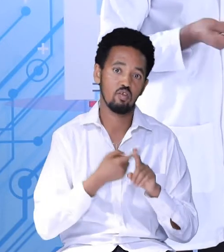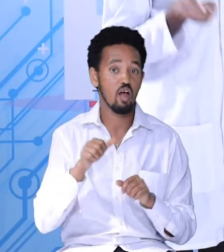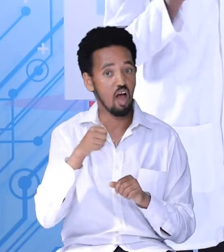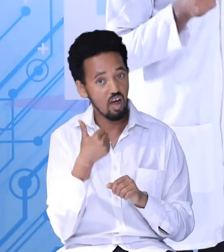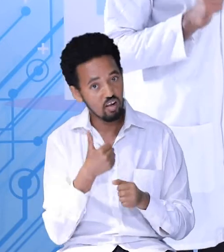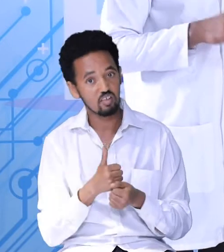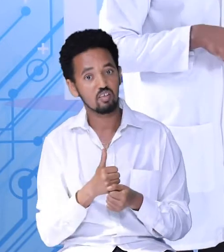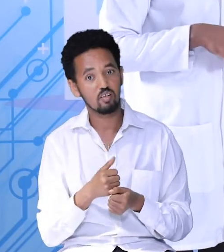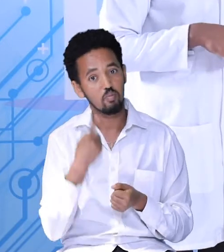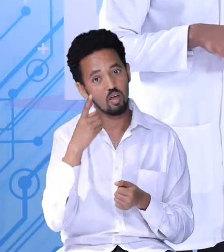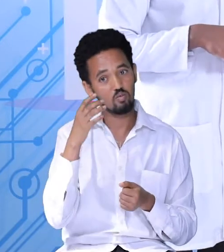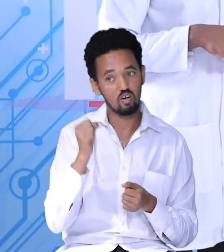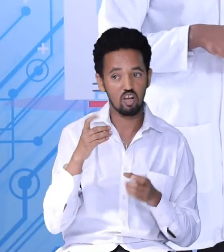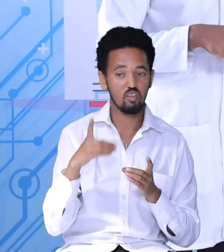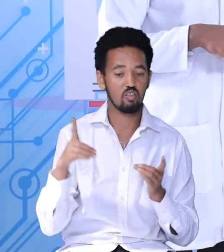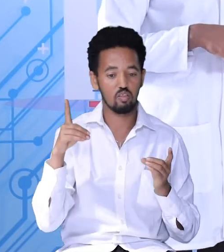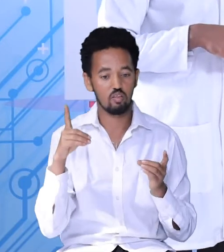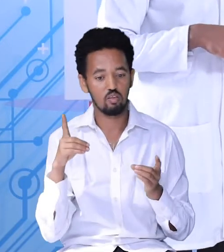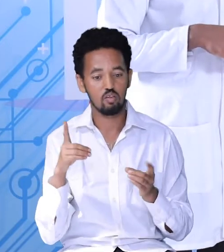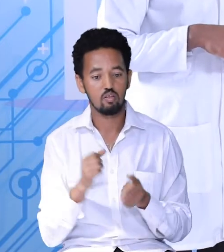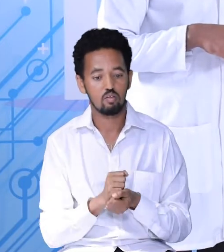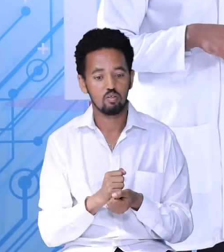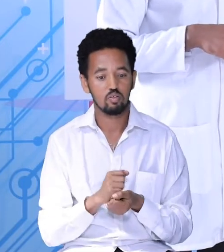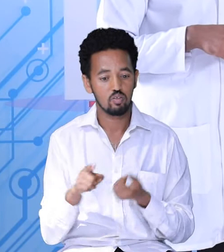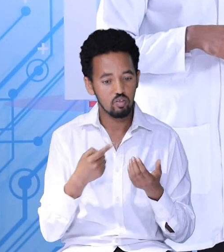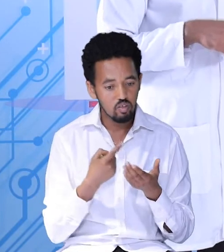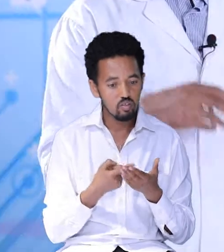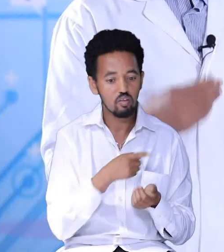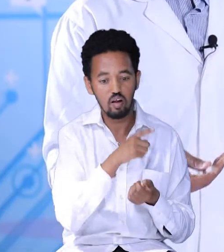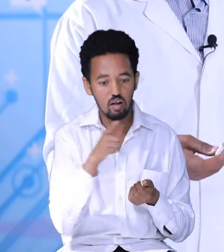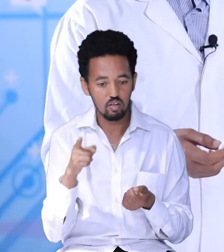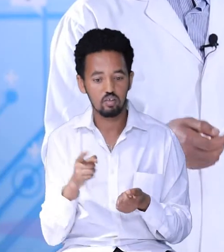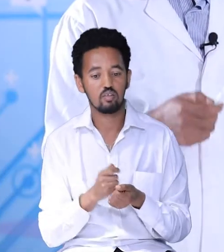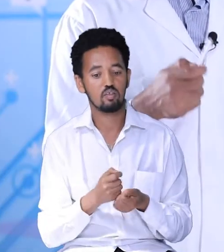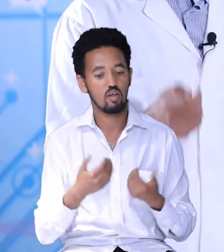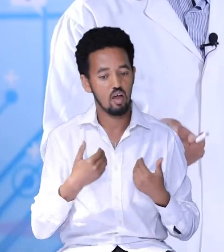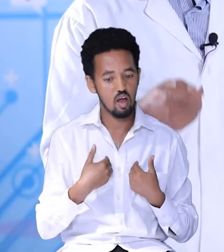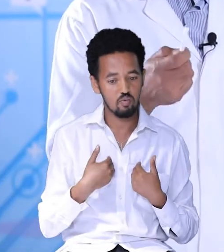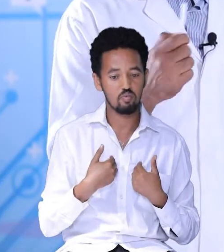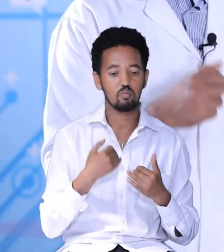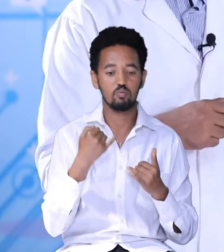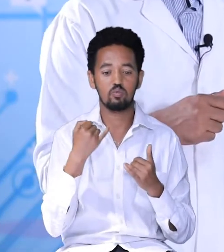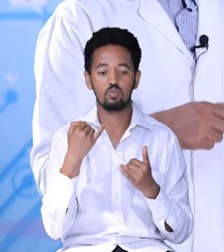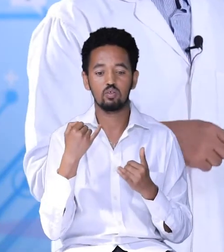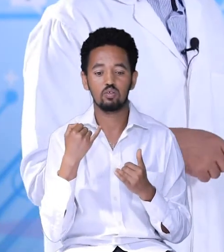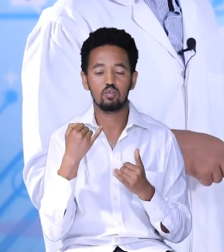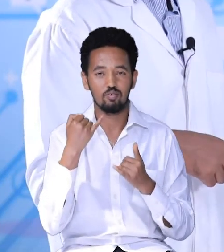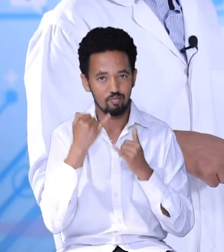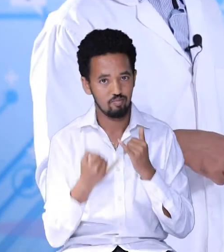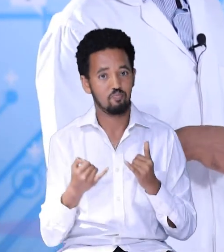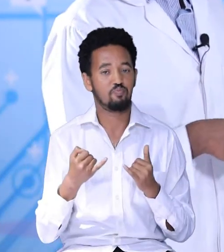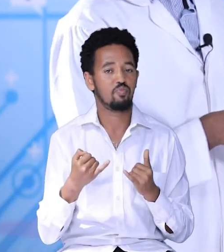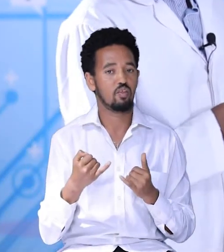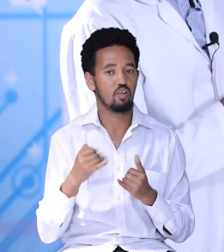rather than by their own decision. So they are intended to have high number of children.